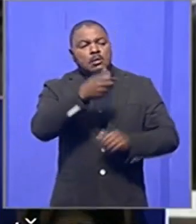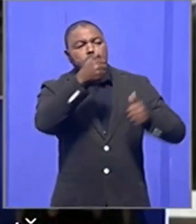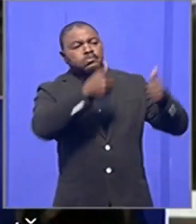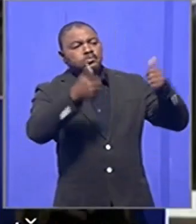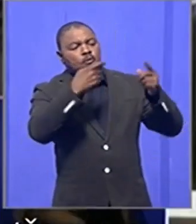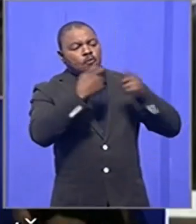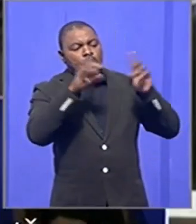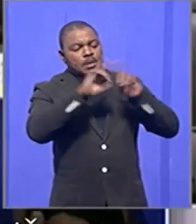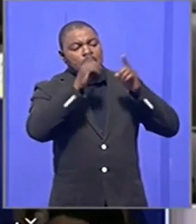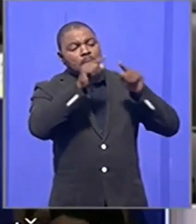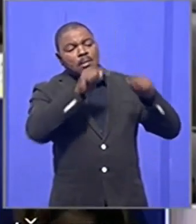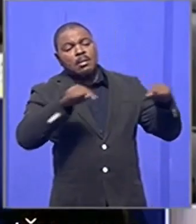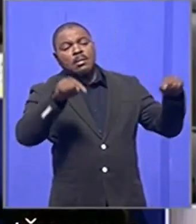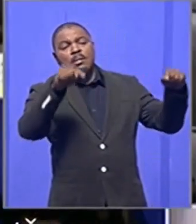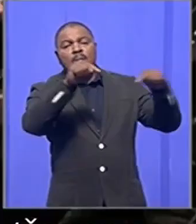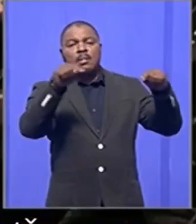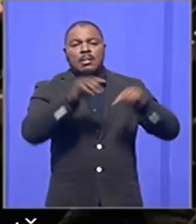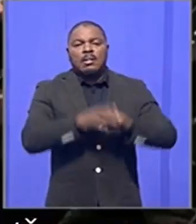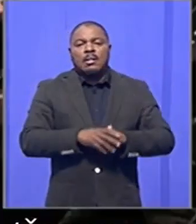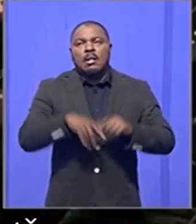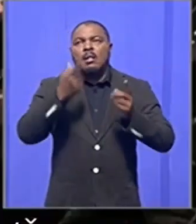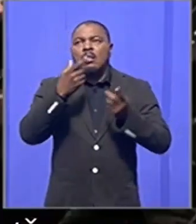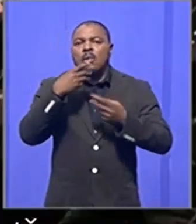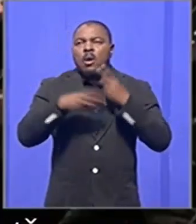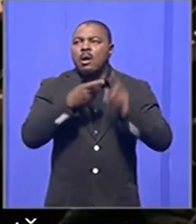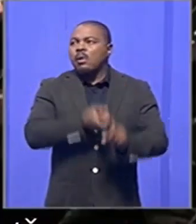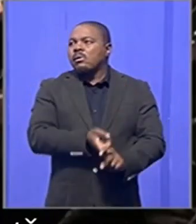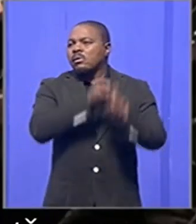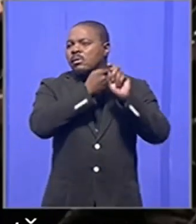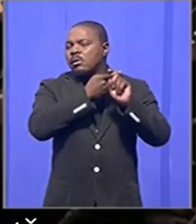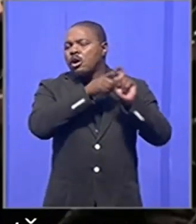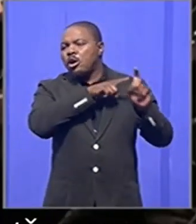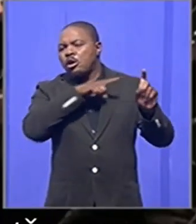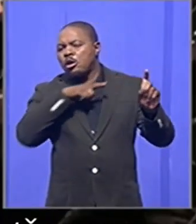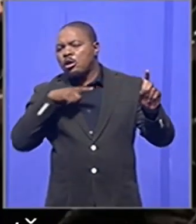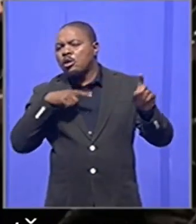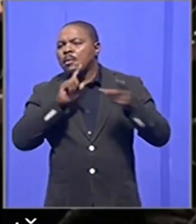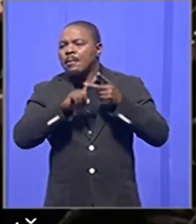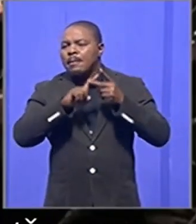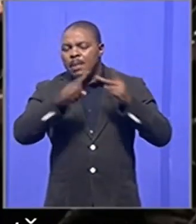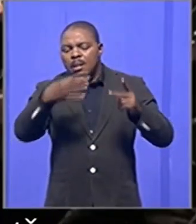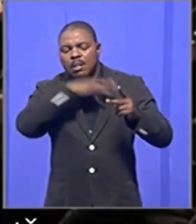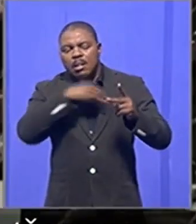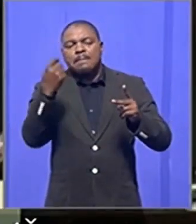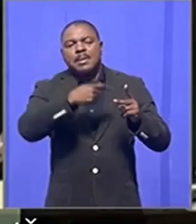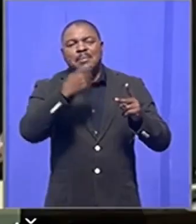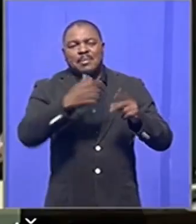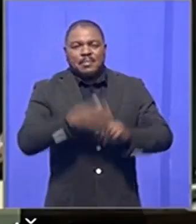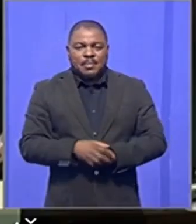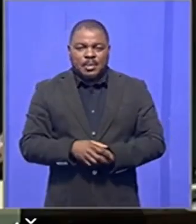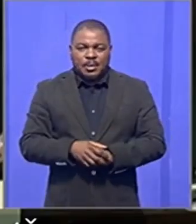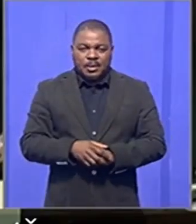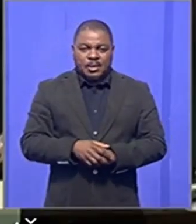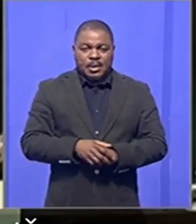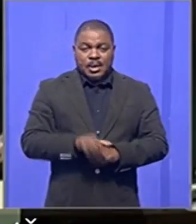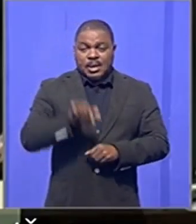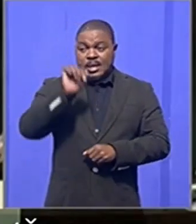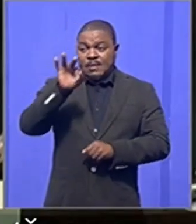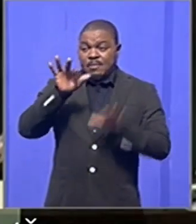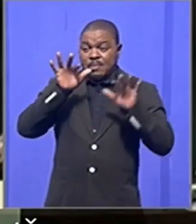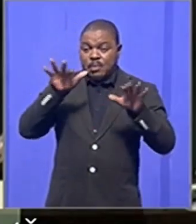the departments are on lengthy suspension and at the cost of taxpayers. Government cannot work if the people running